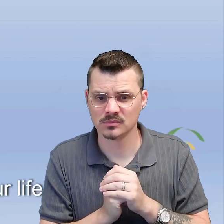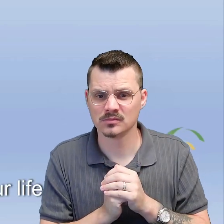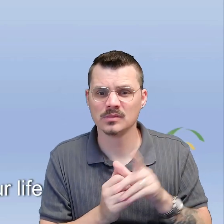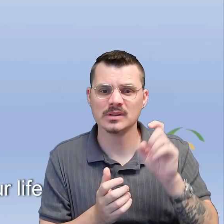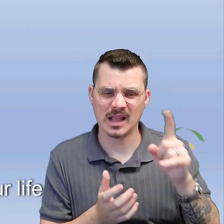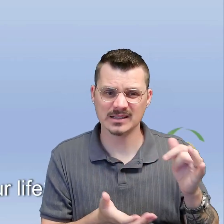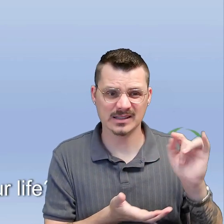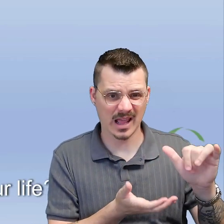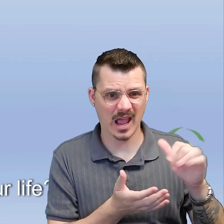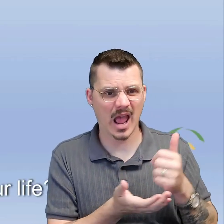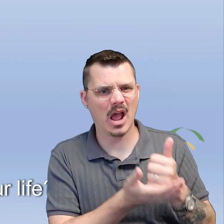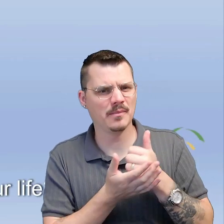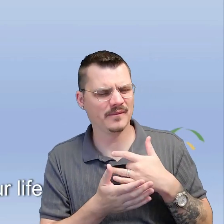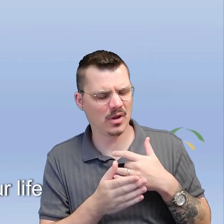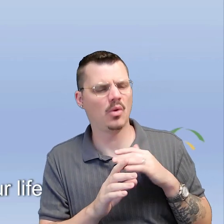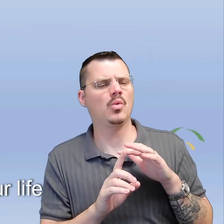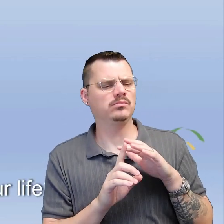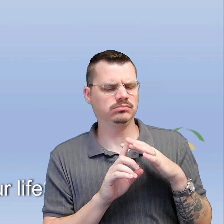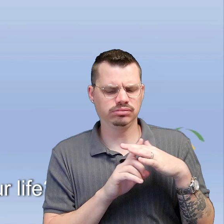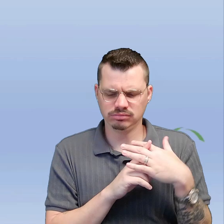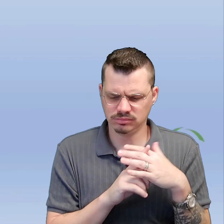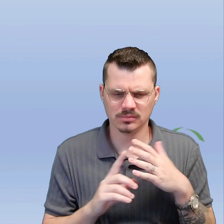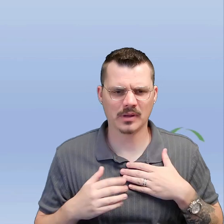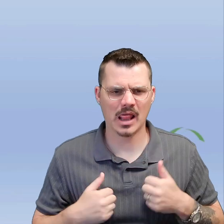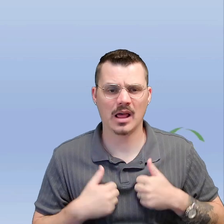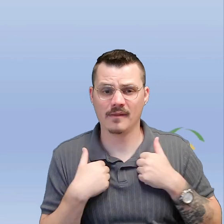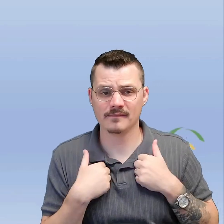Does it provide a helpful context for your life?